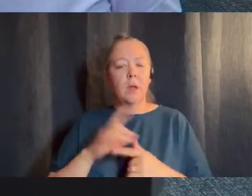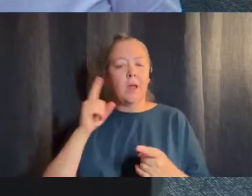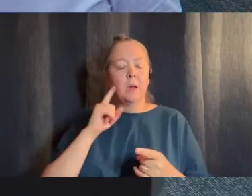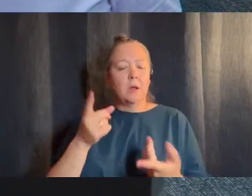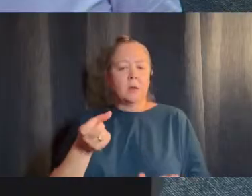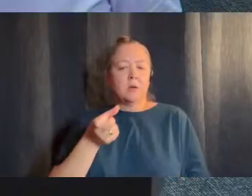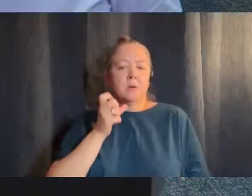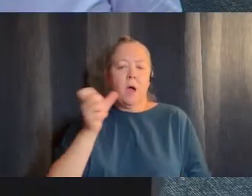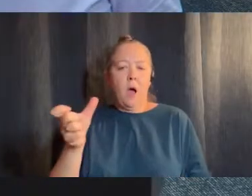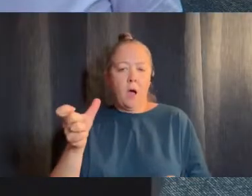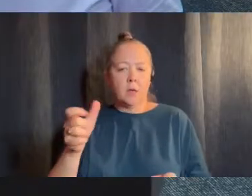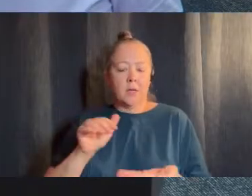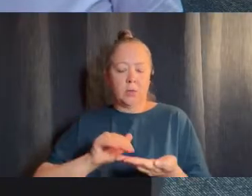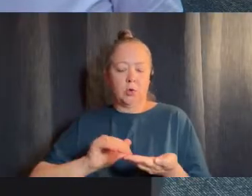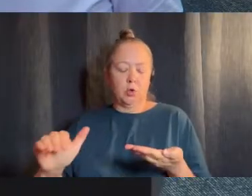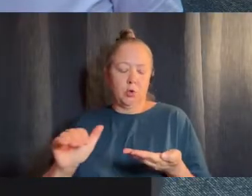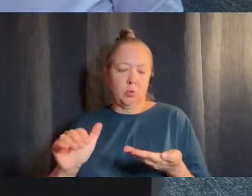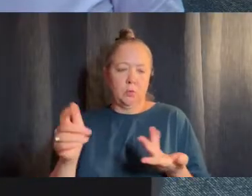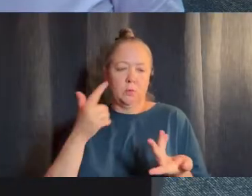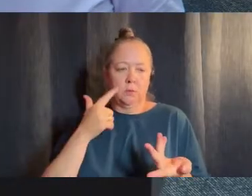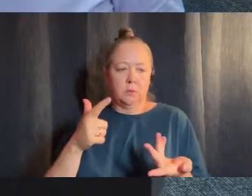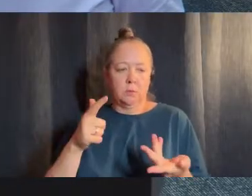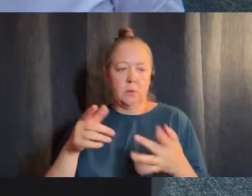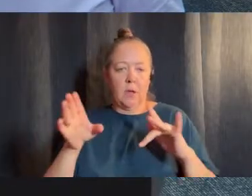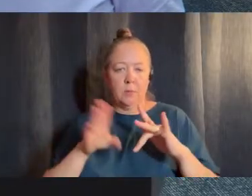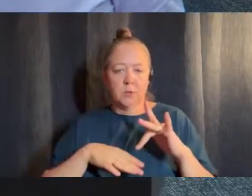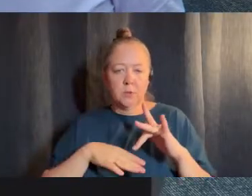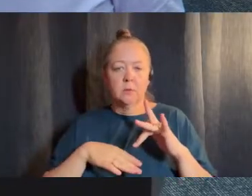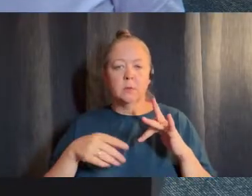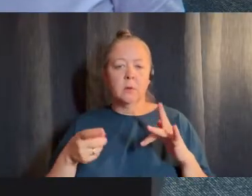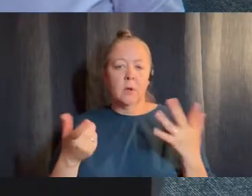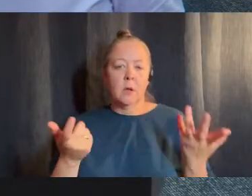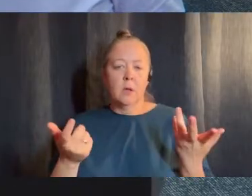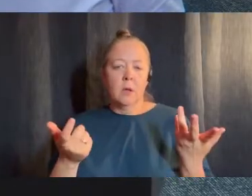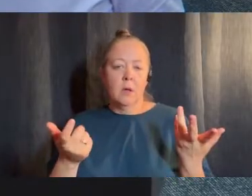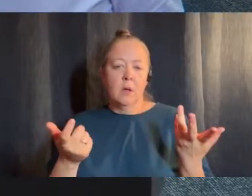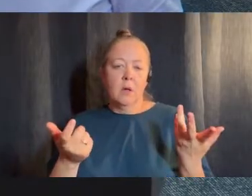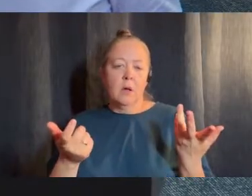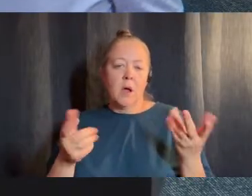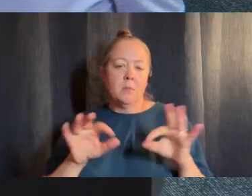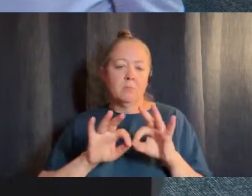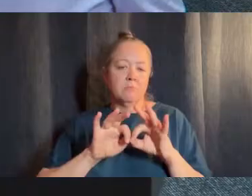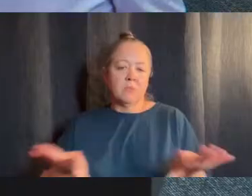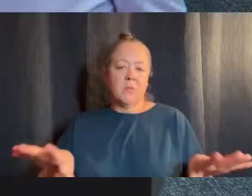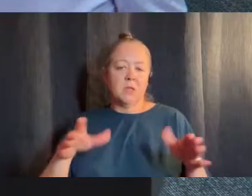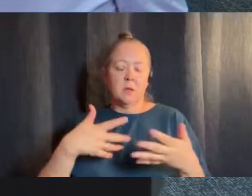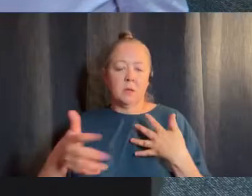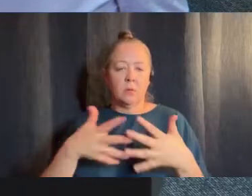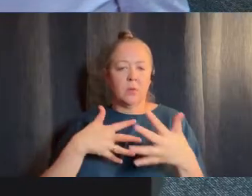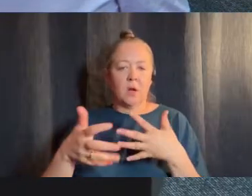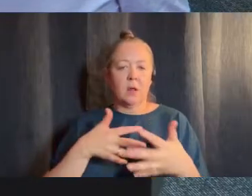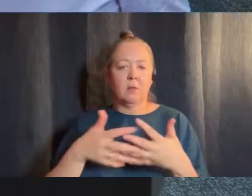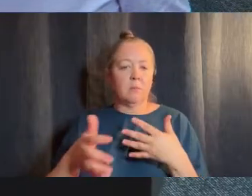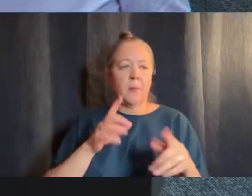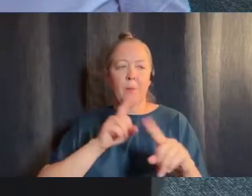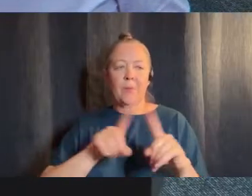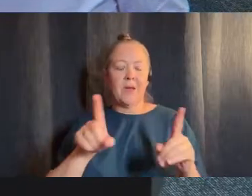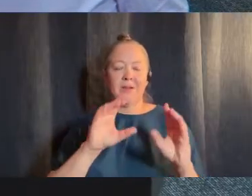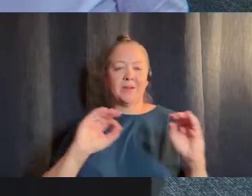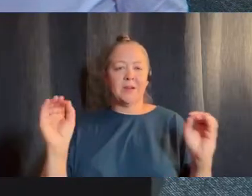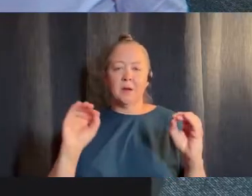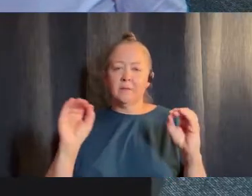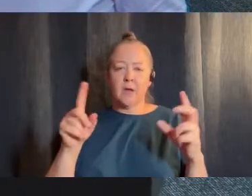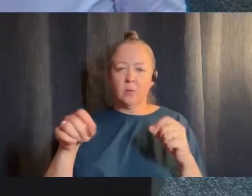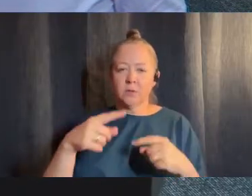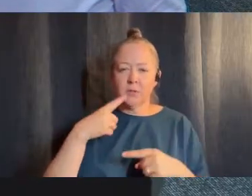It's another one I heard, even though they have legal consequences. None of that was said at the meeting. None of it is in the record, and none of it